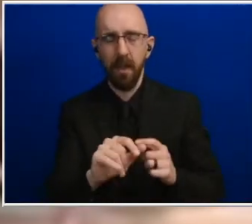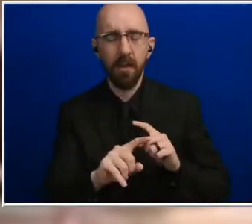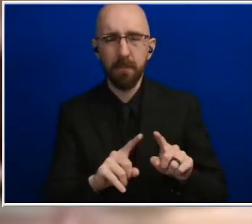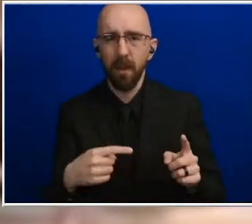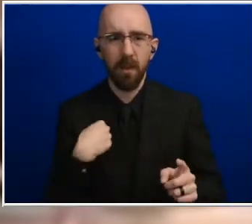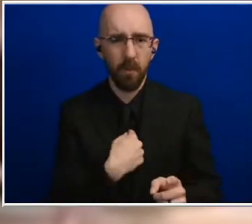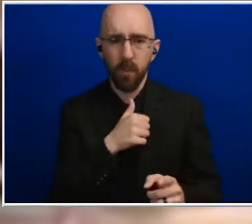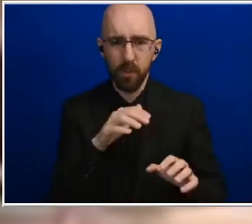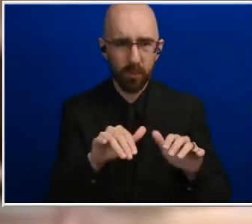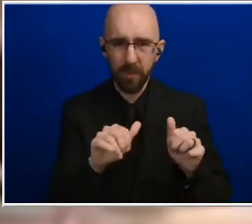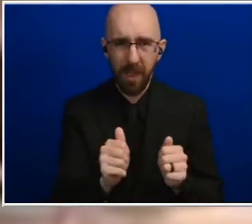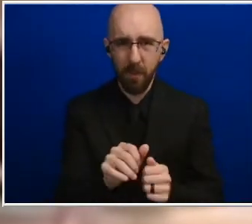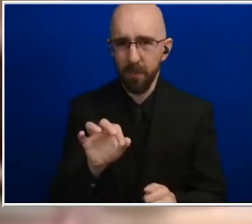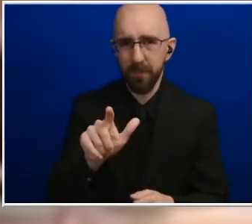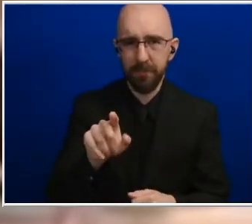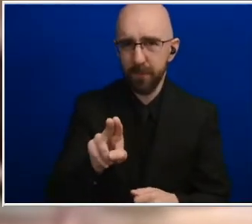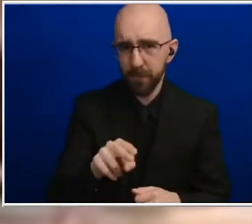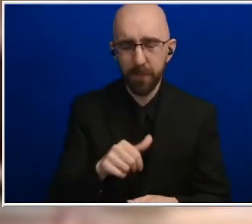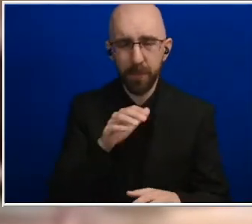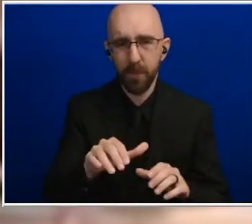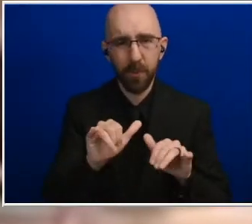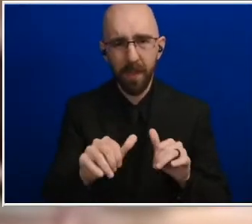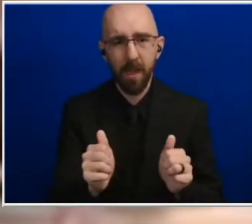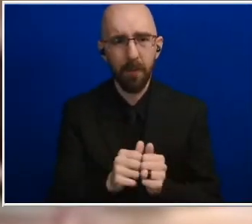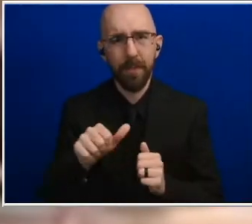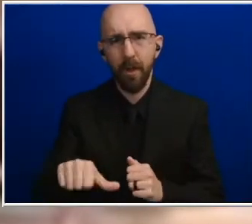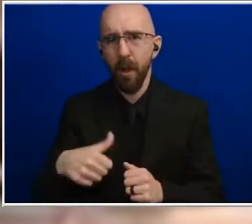with influenza. We don't do that with other